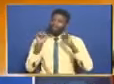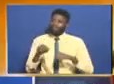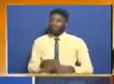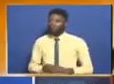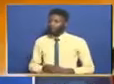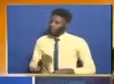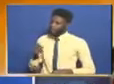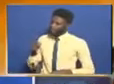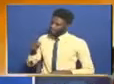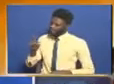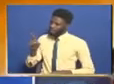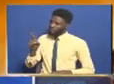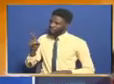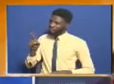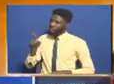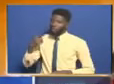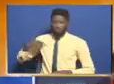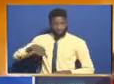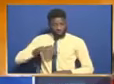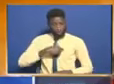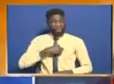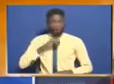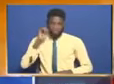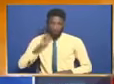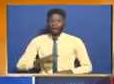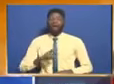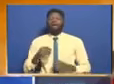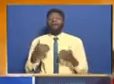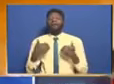here in our region.